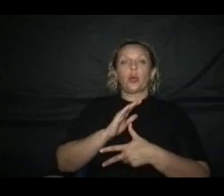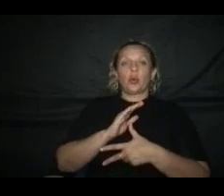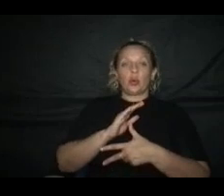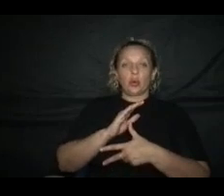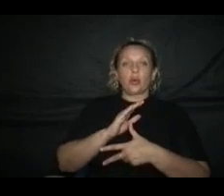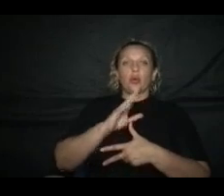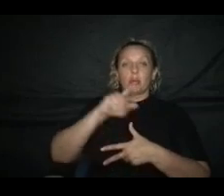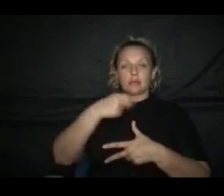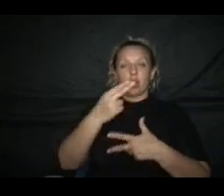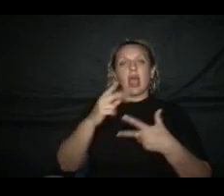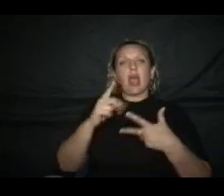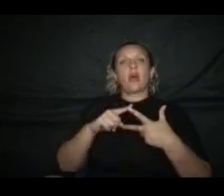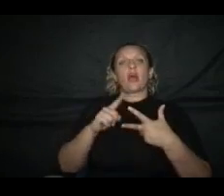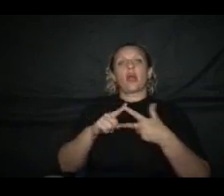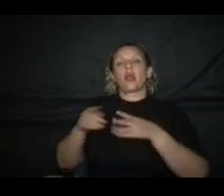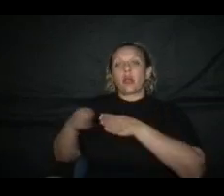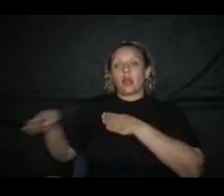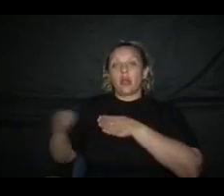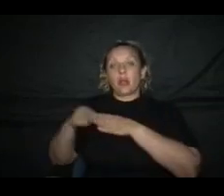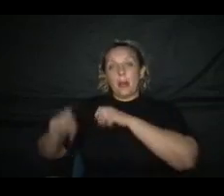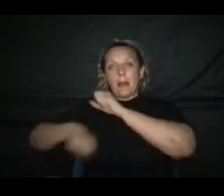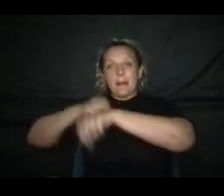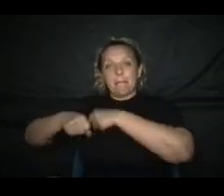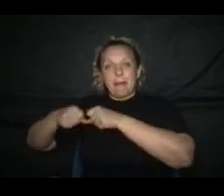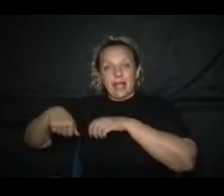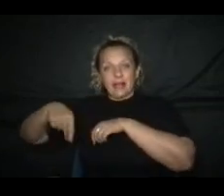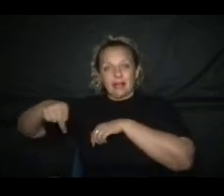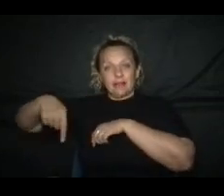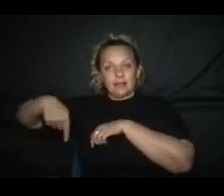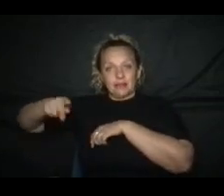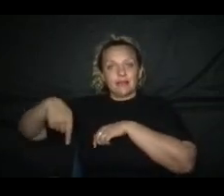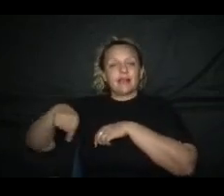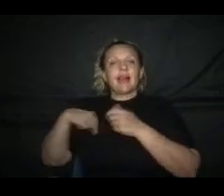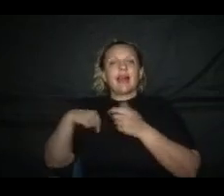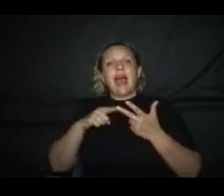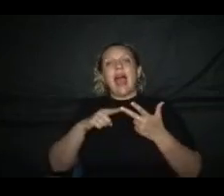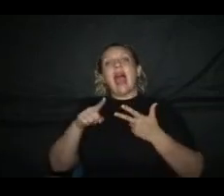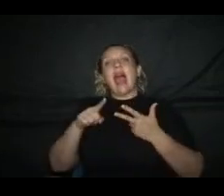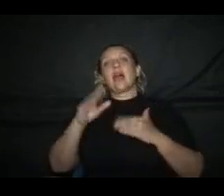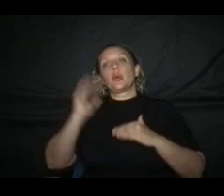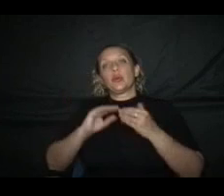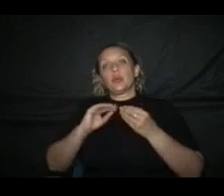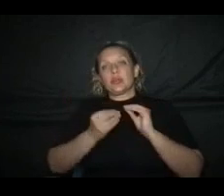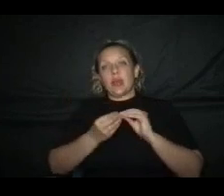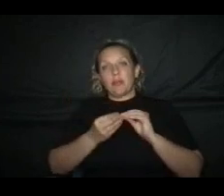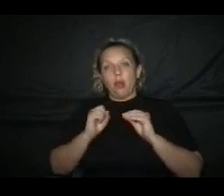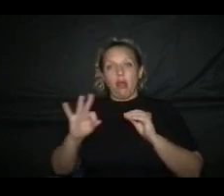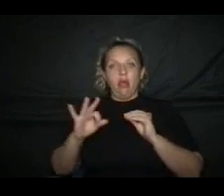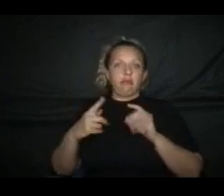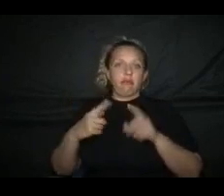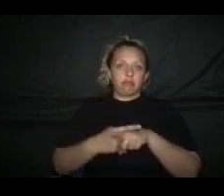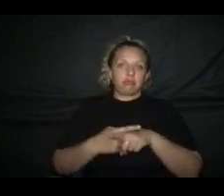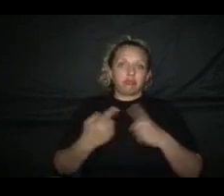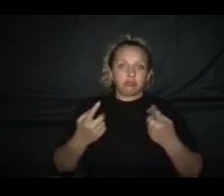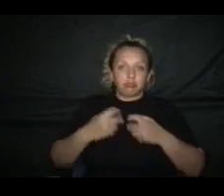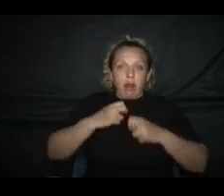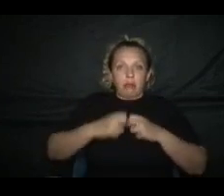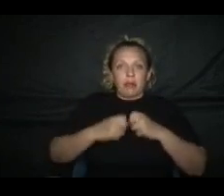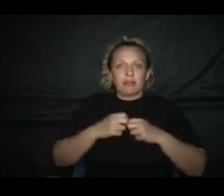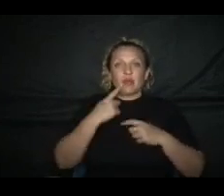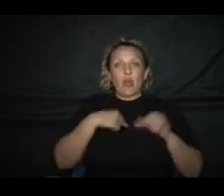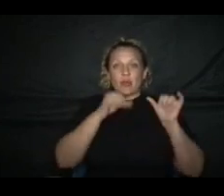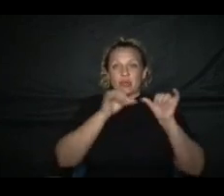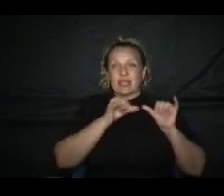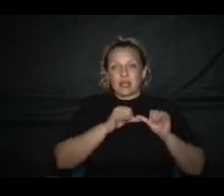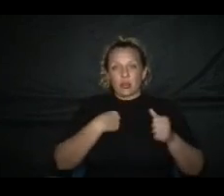lane, reducing the number of lanes or reducing the number of conflict points. So that's really how the quality of service standards are used, but